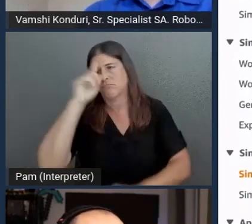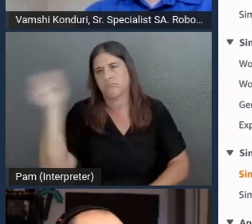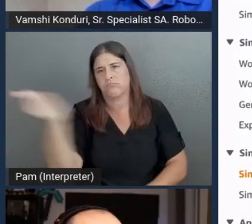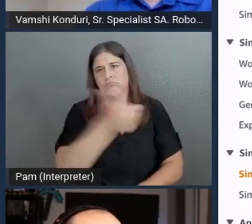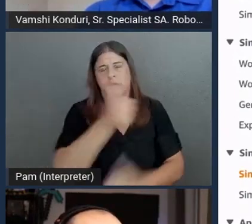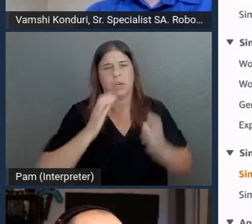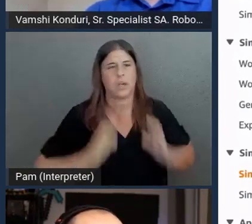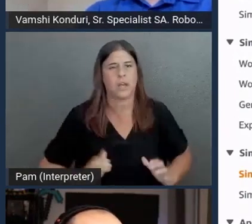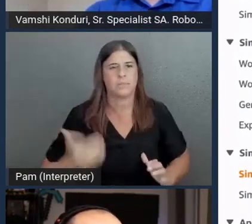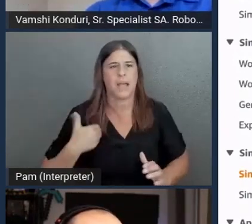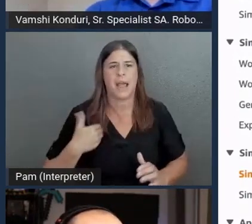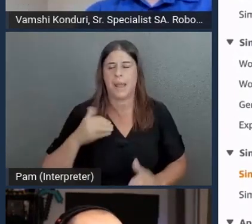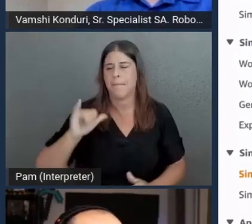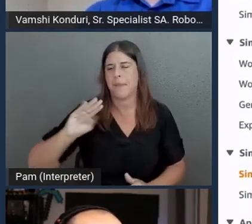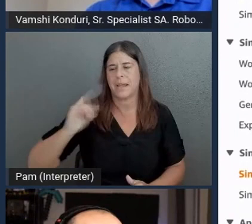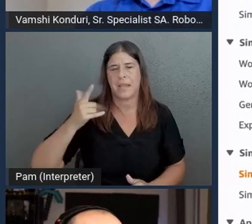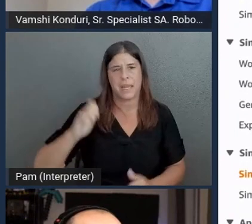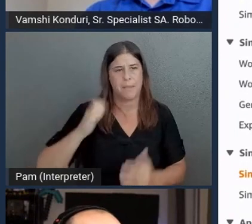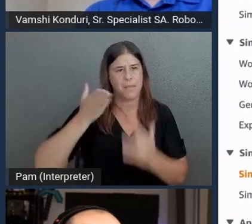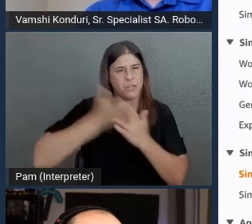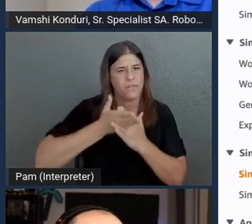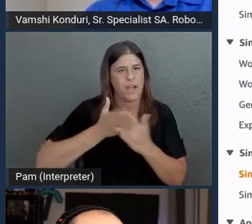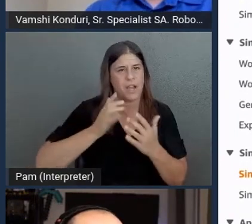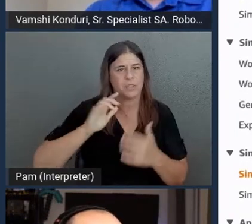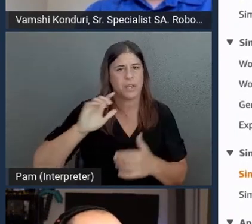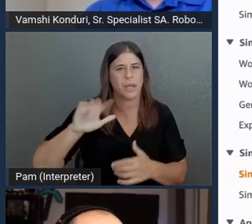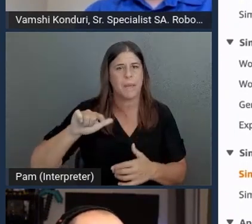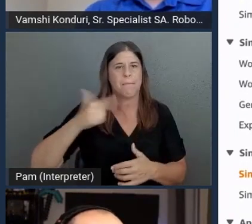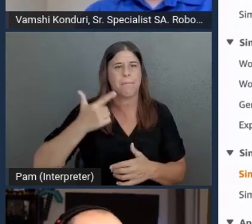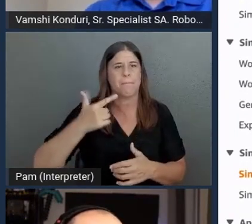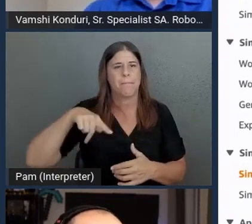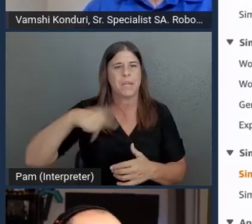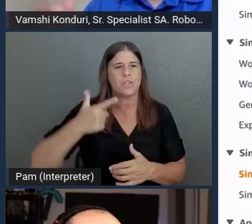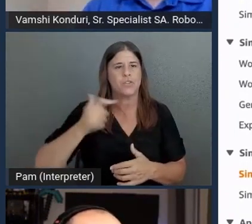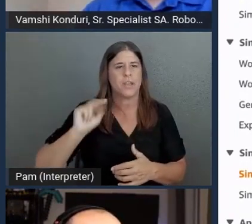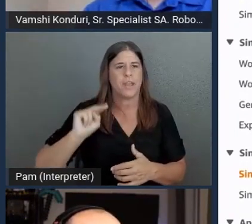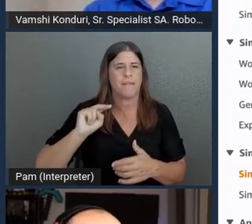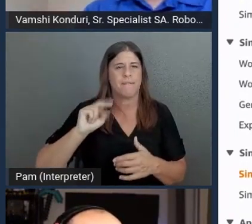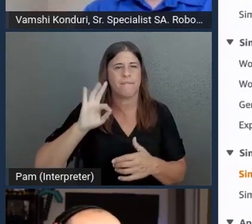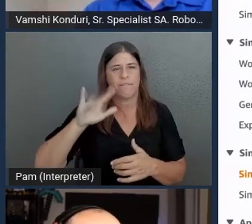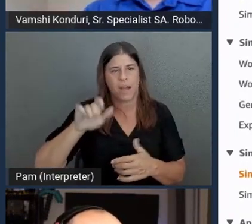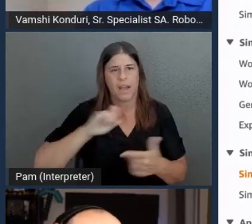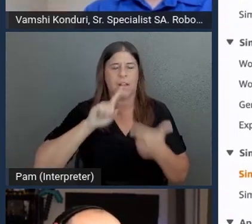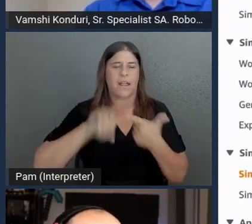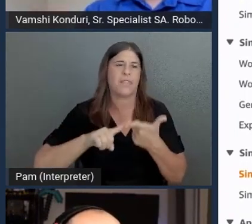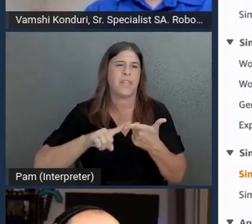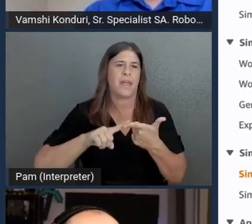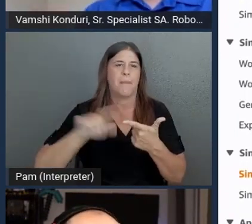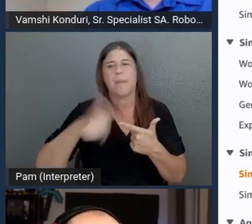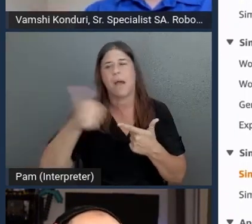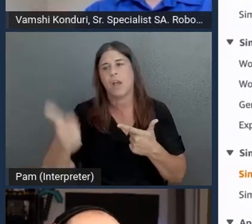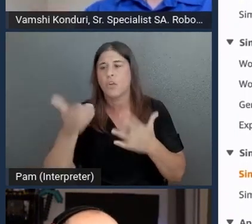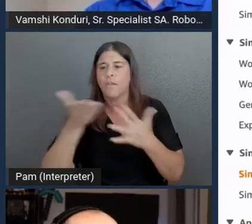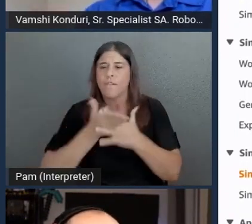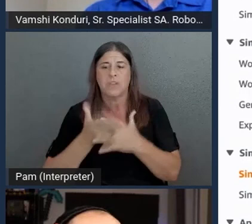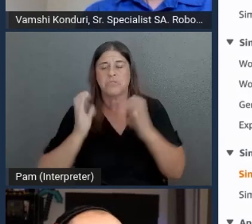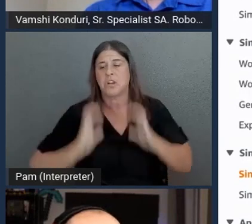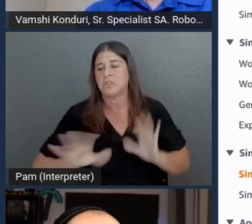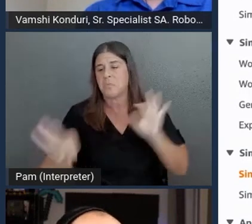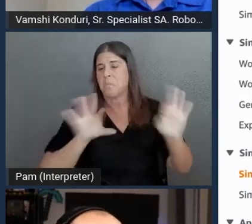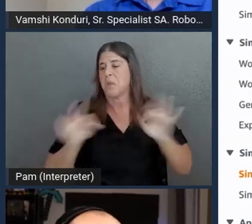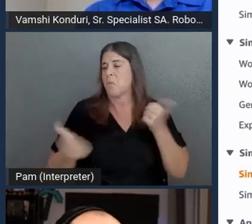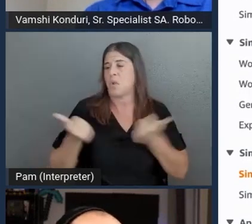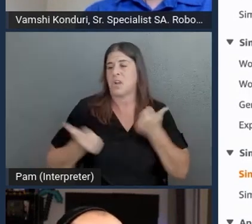my image files, which is a PGM file, and my .log files. Customers can choose to put whatever they want.